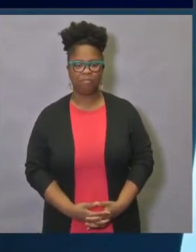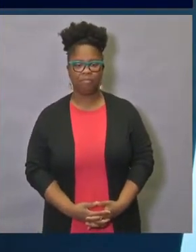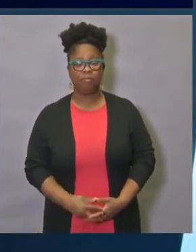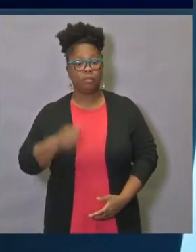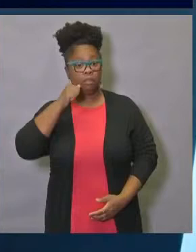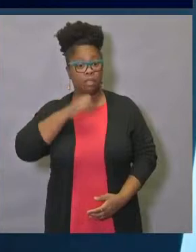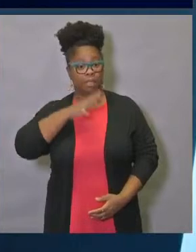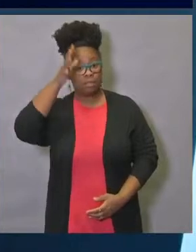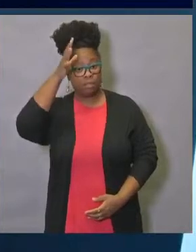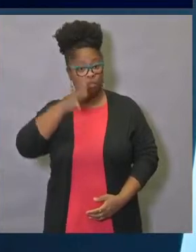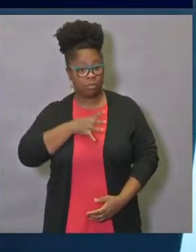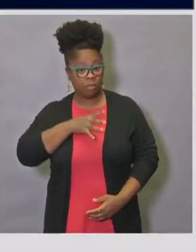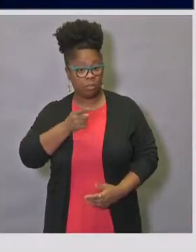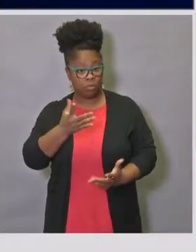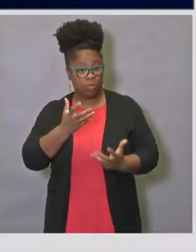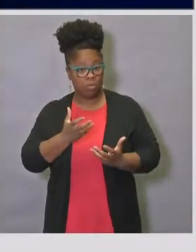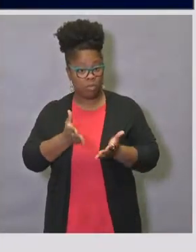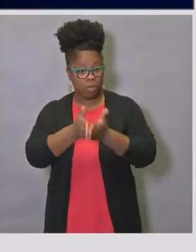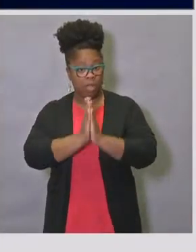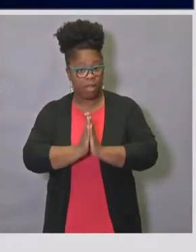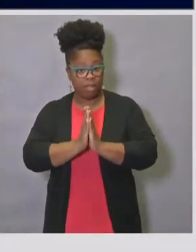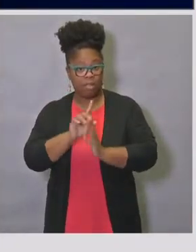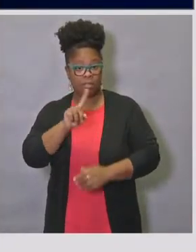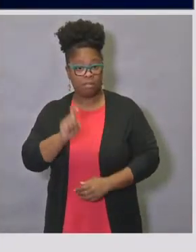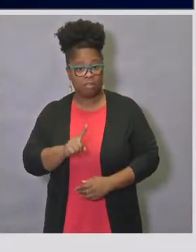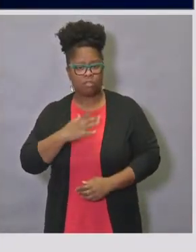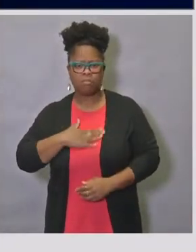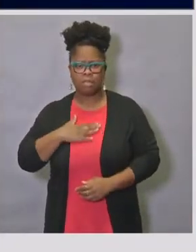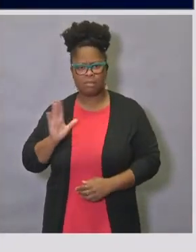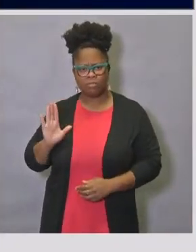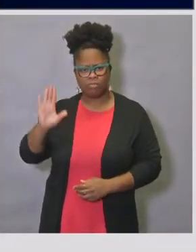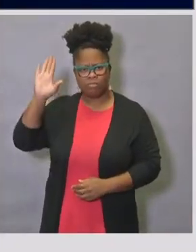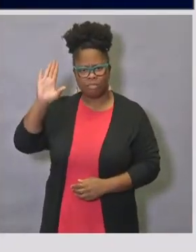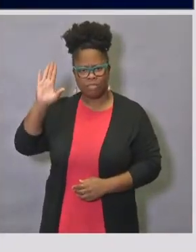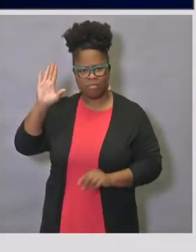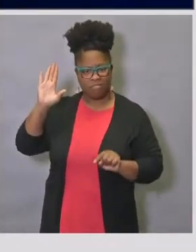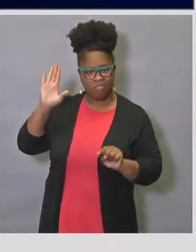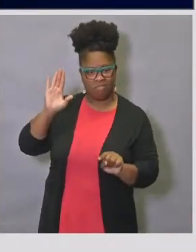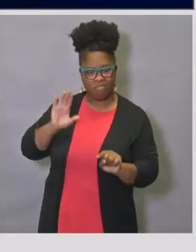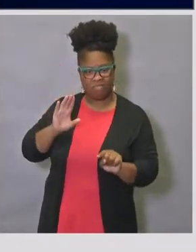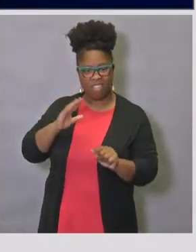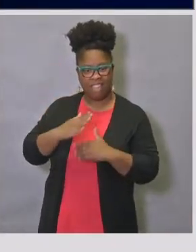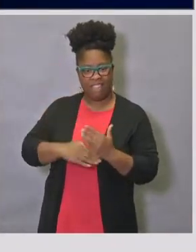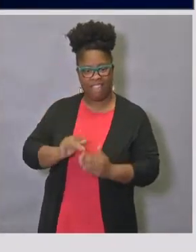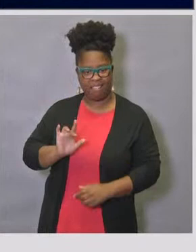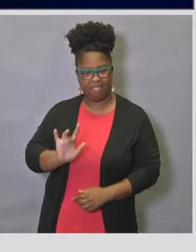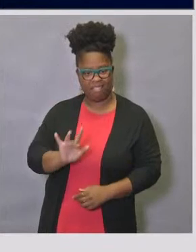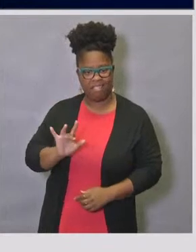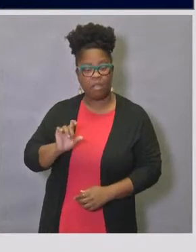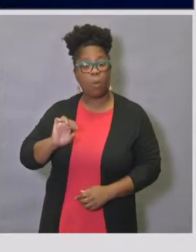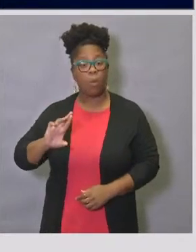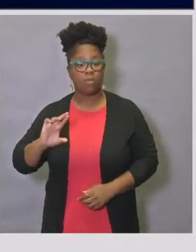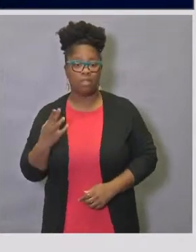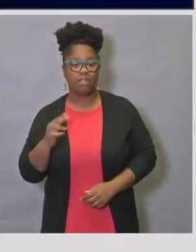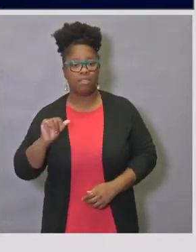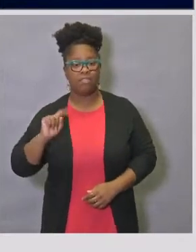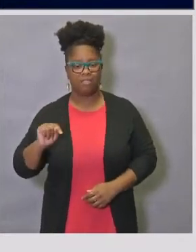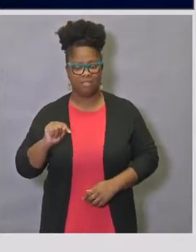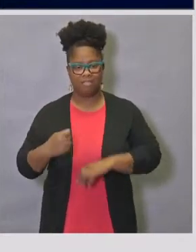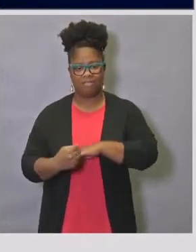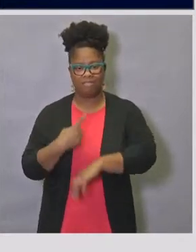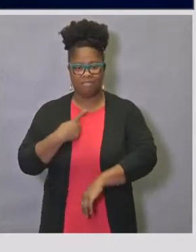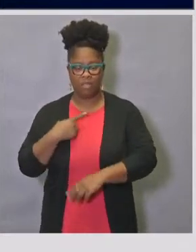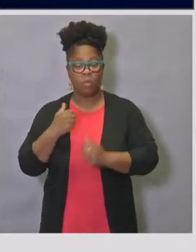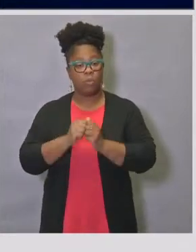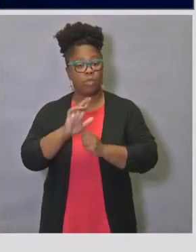Ladies and gentlemen, if you wish to ask a question, please raise your hand using the hand icon or send the host a chat with your name and outlet to be placed